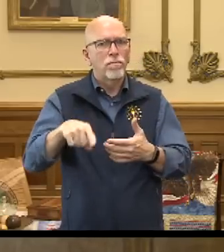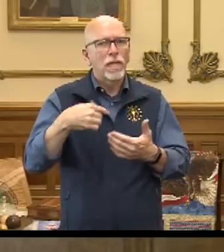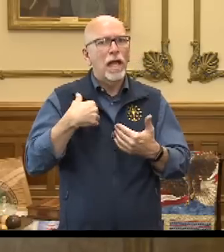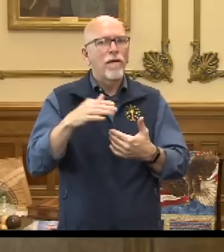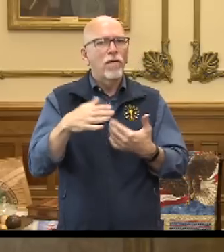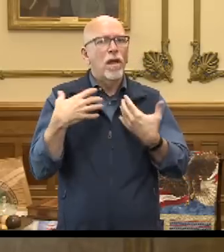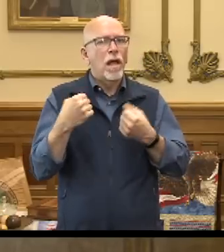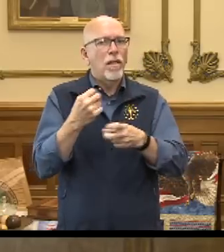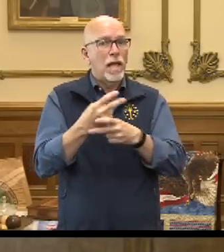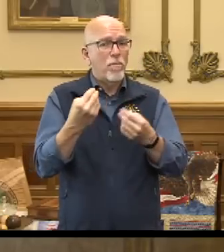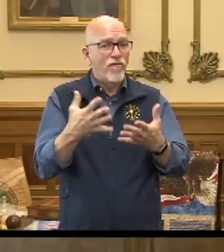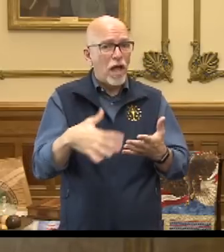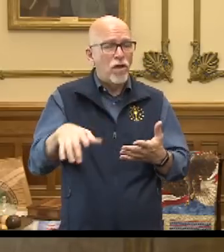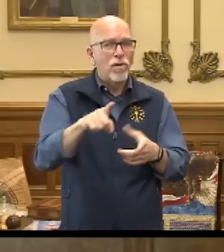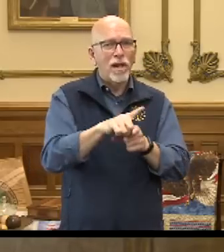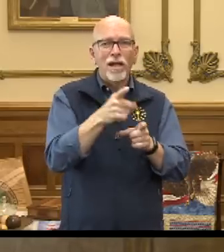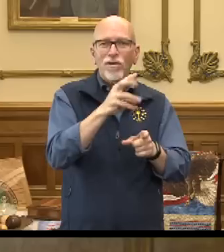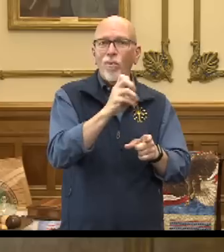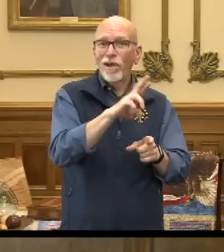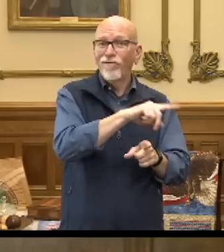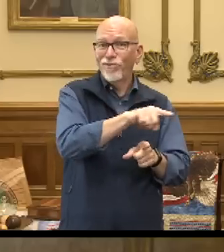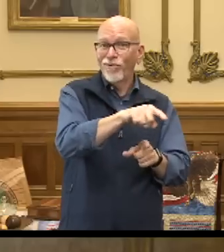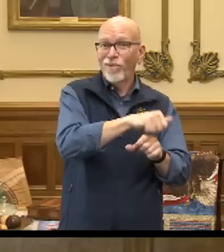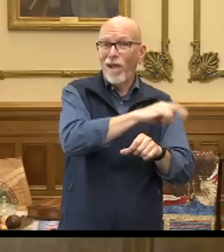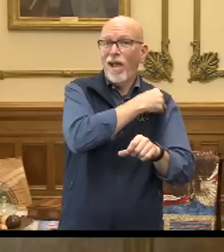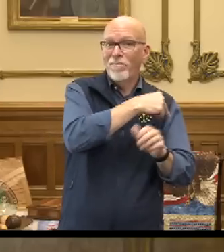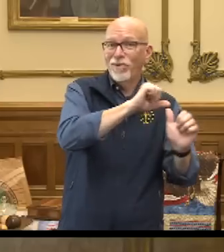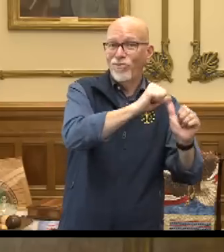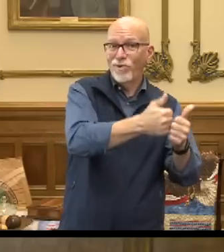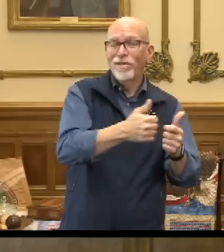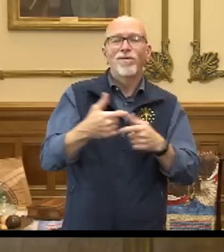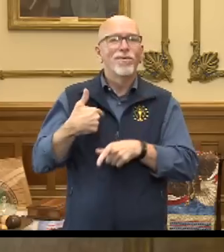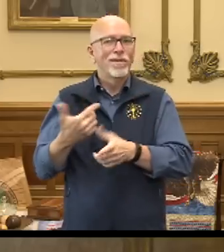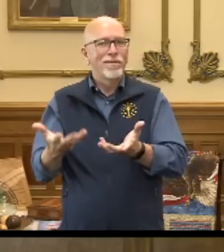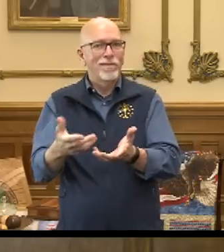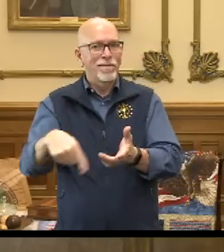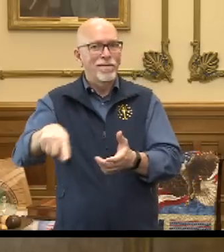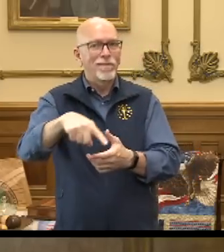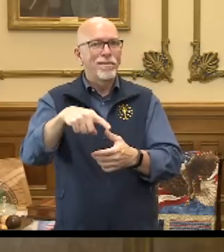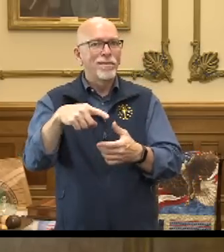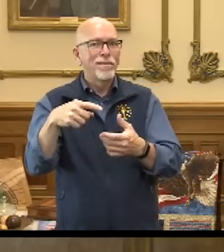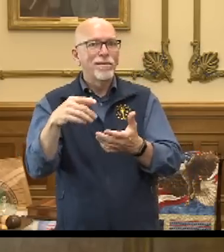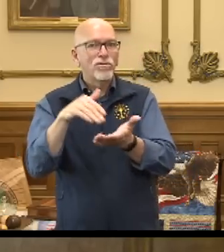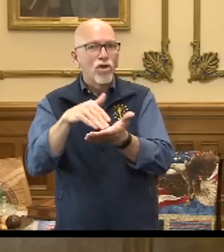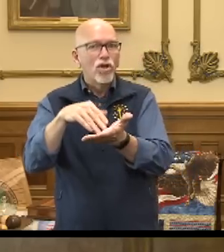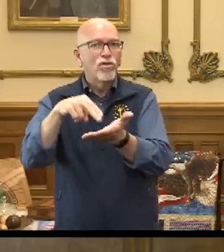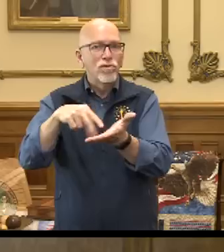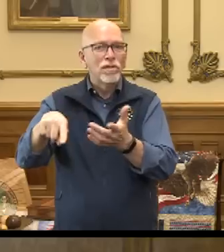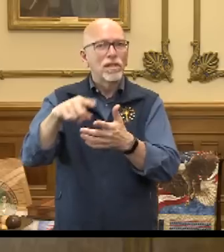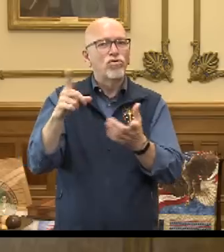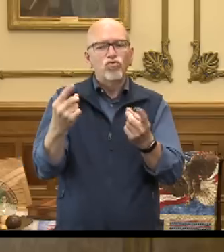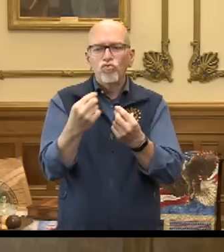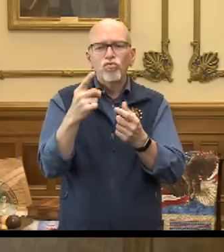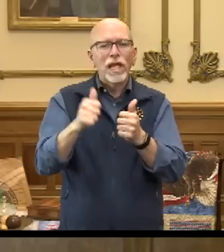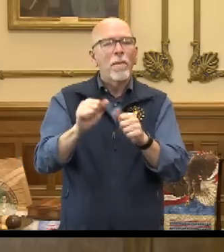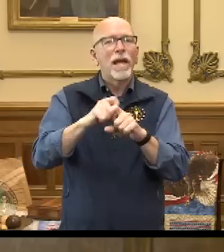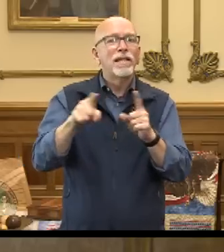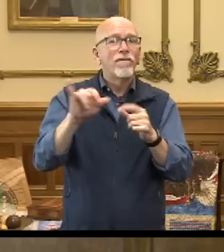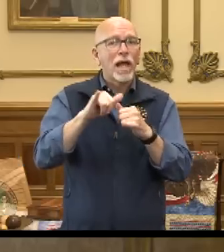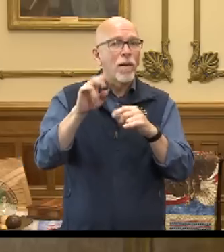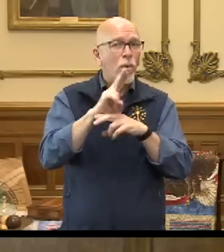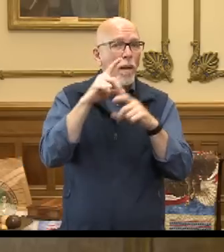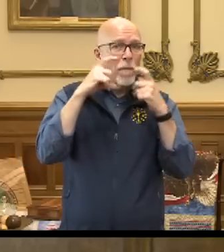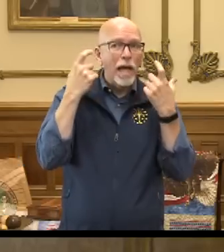their health care providers, as Dr. Weaver did with the Hospital Association, to encourage those things that we know that can make a difference, like mask